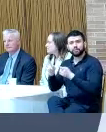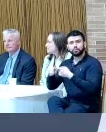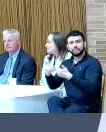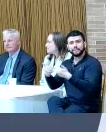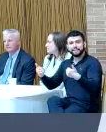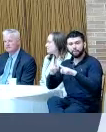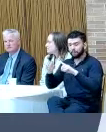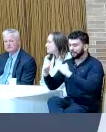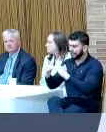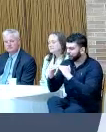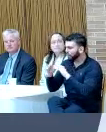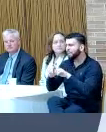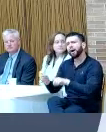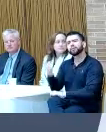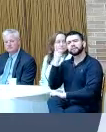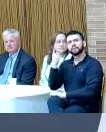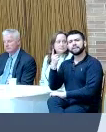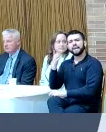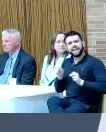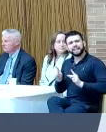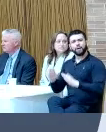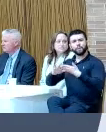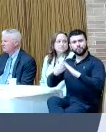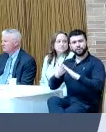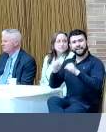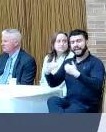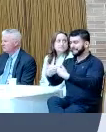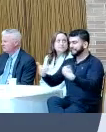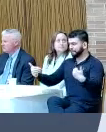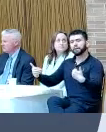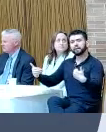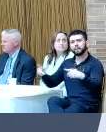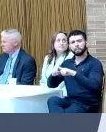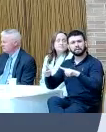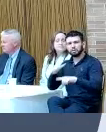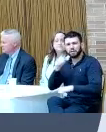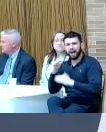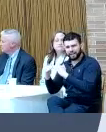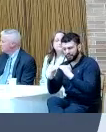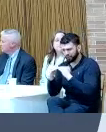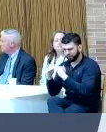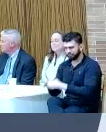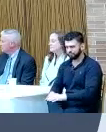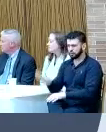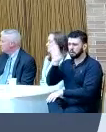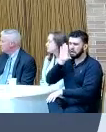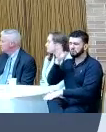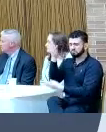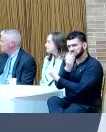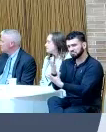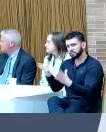allowed communities to be separate but not equal I want to share a little